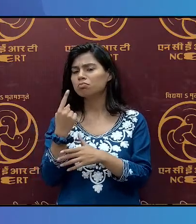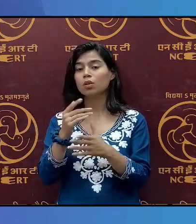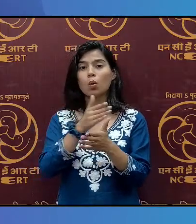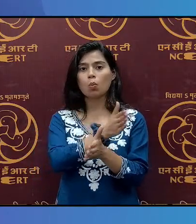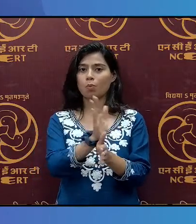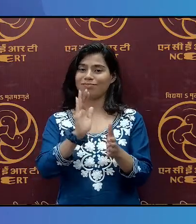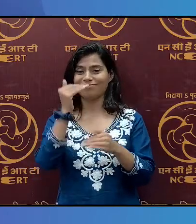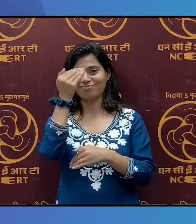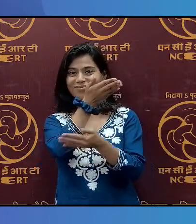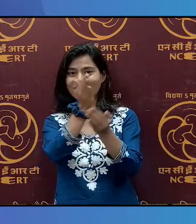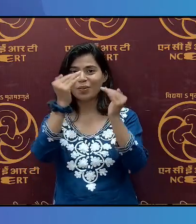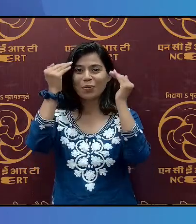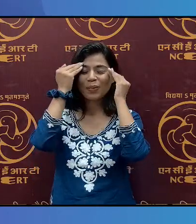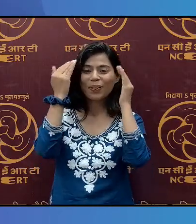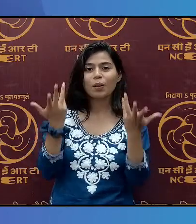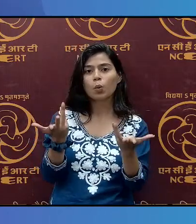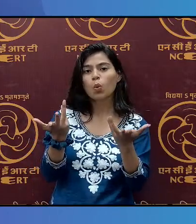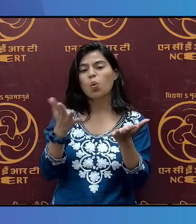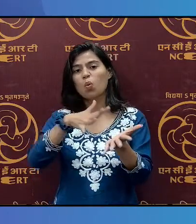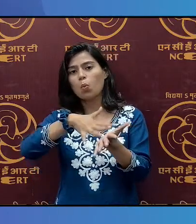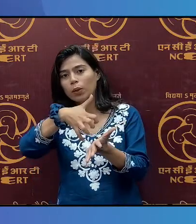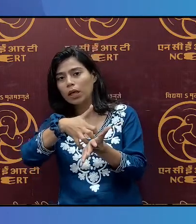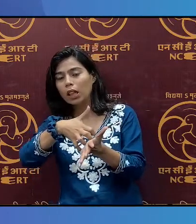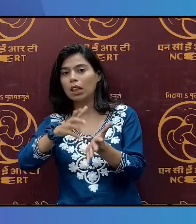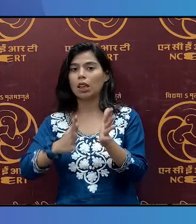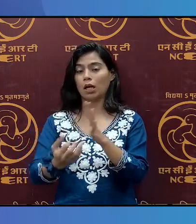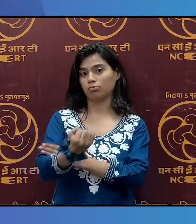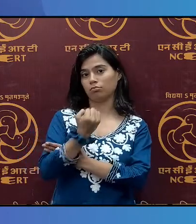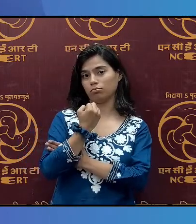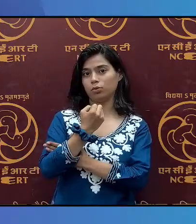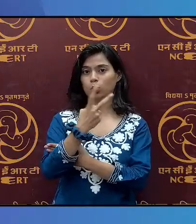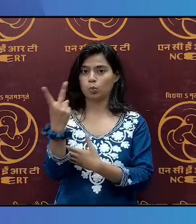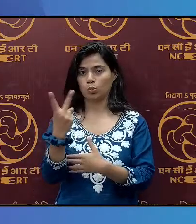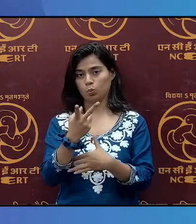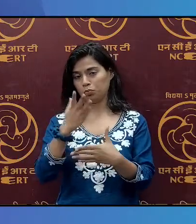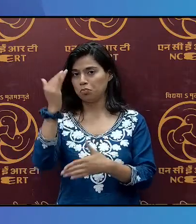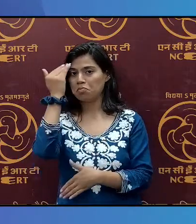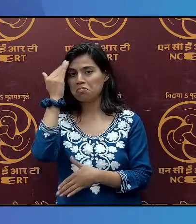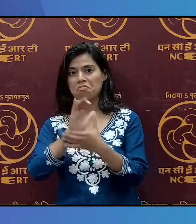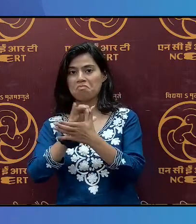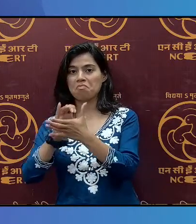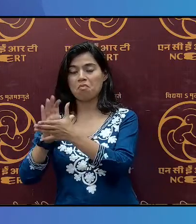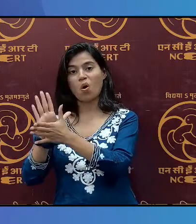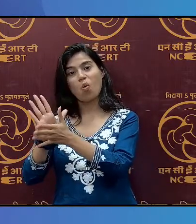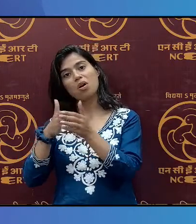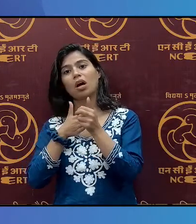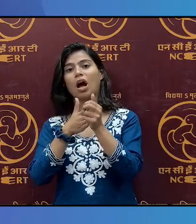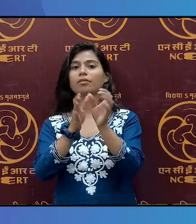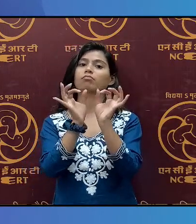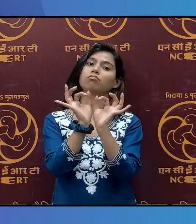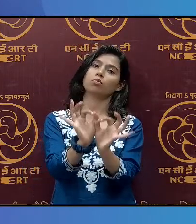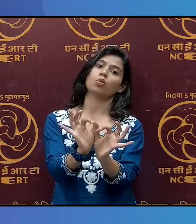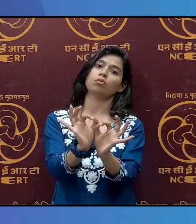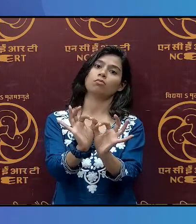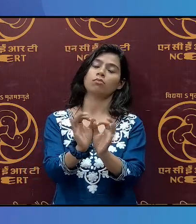know their friends' weaknesses and strengths, and they can guide them very well. And